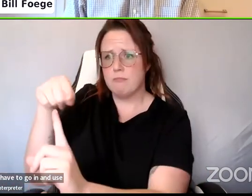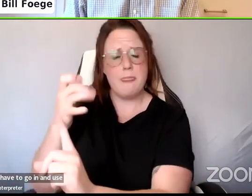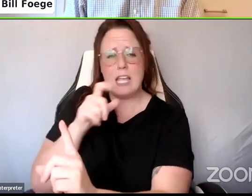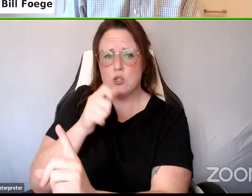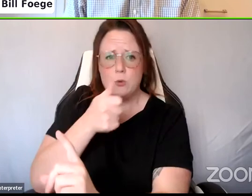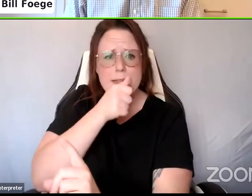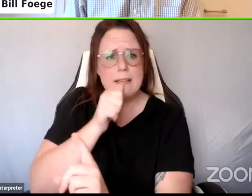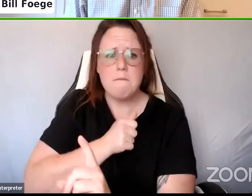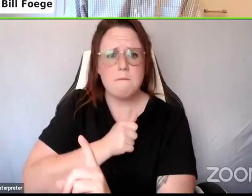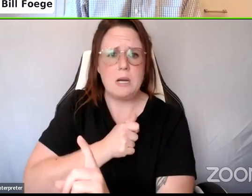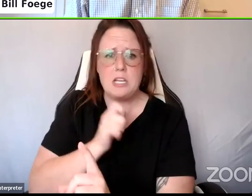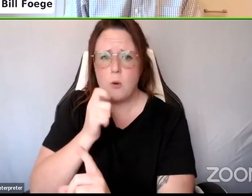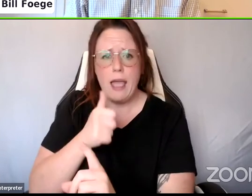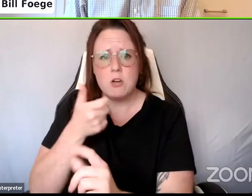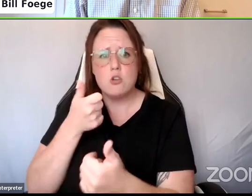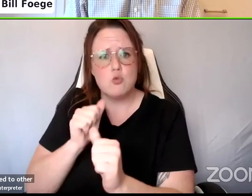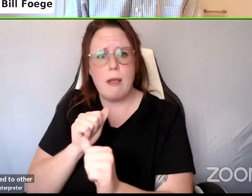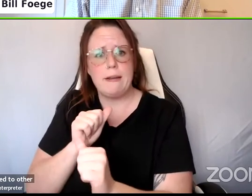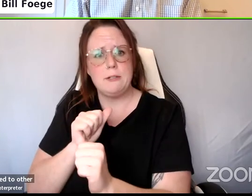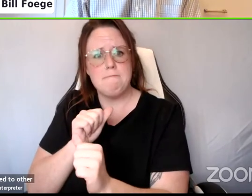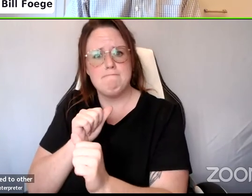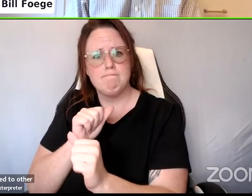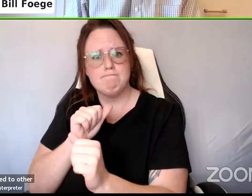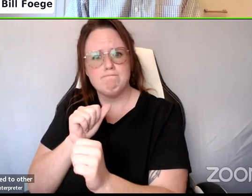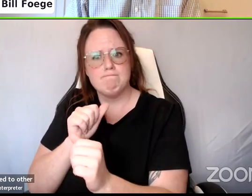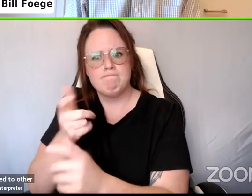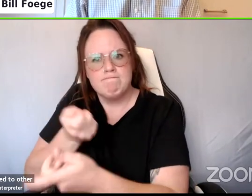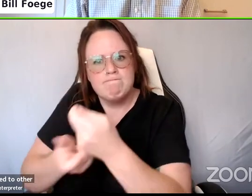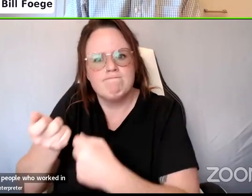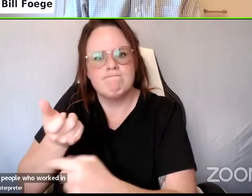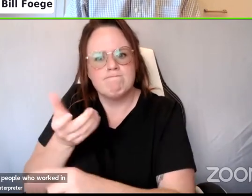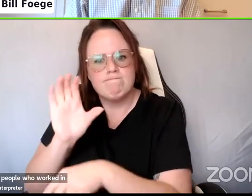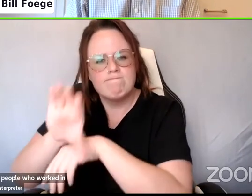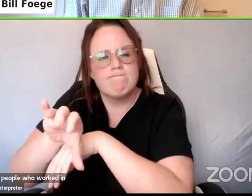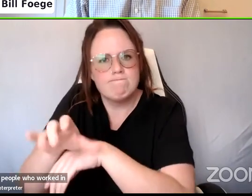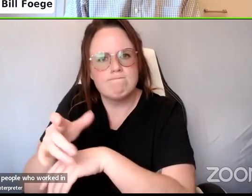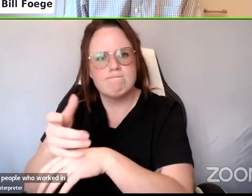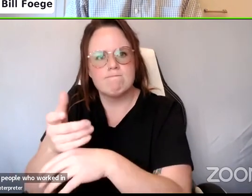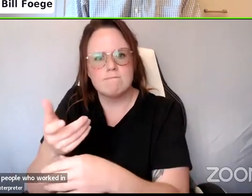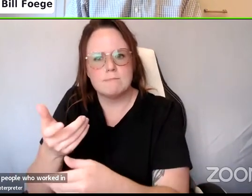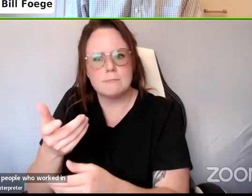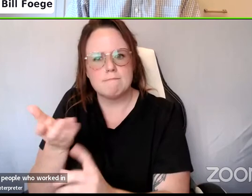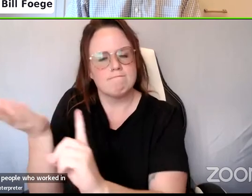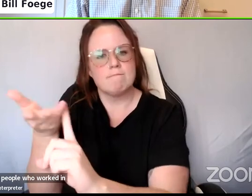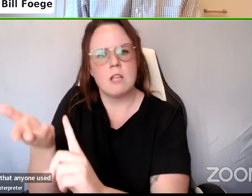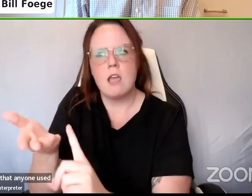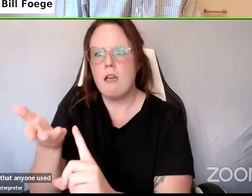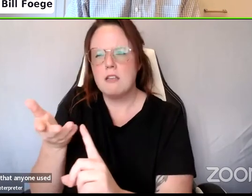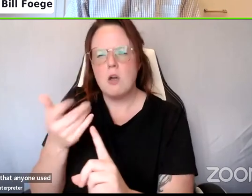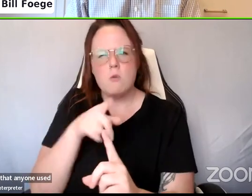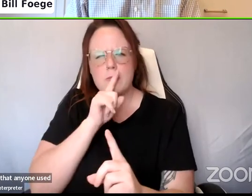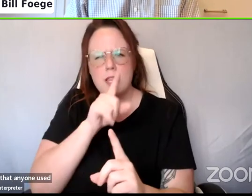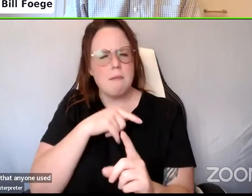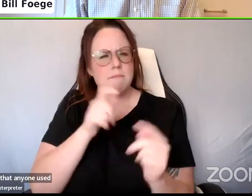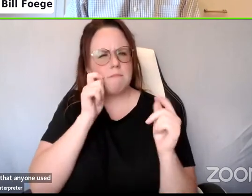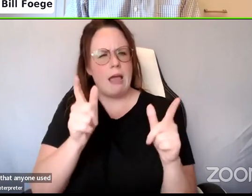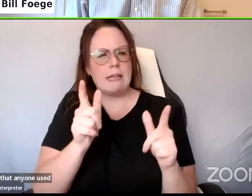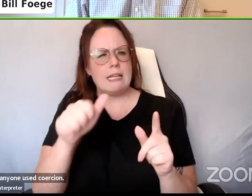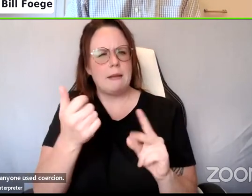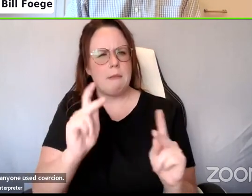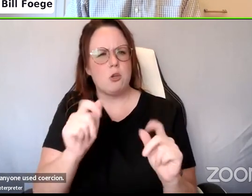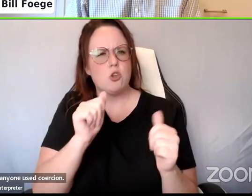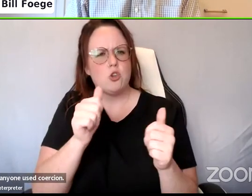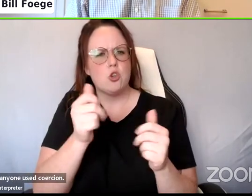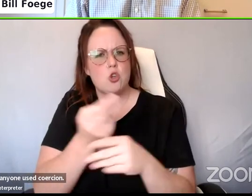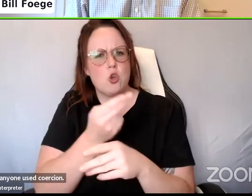to other people who worked in smallpox they're surprised that anyone used coercion you don't have to do that and